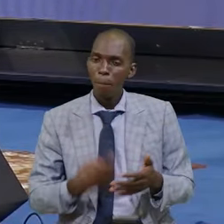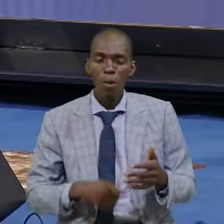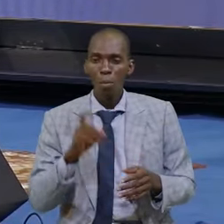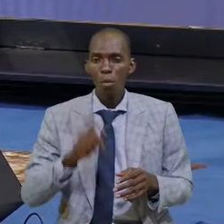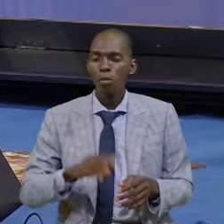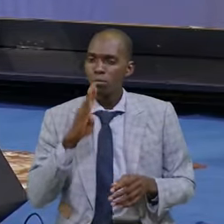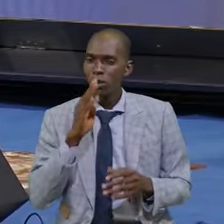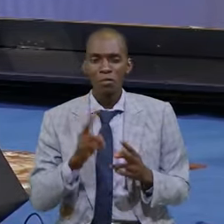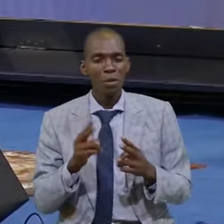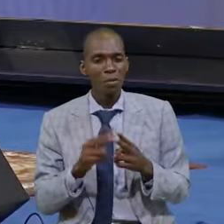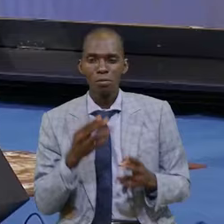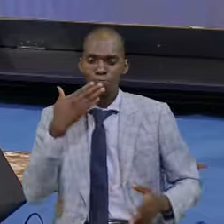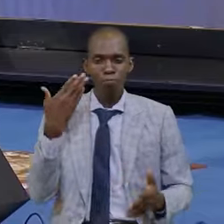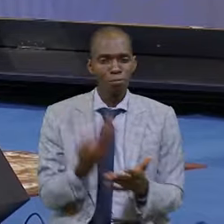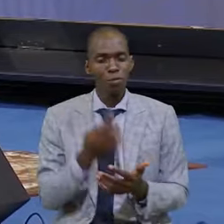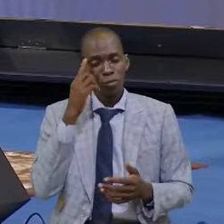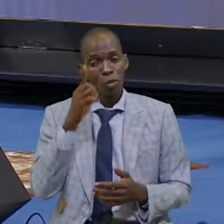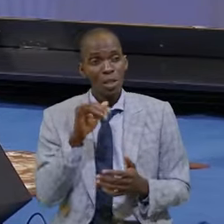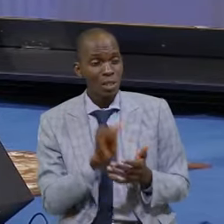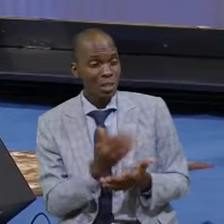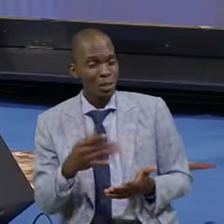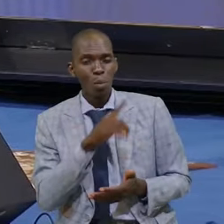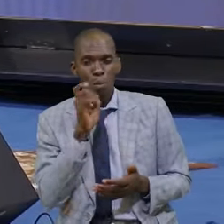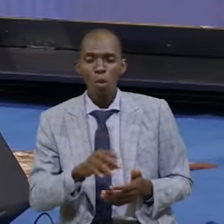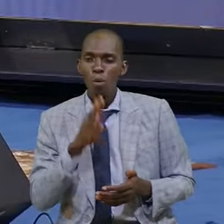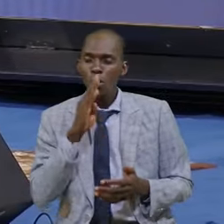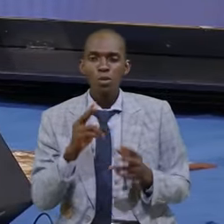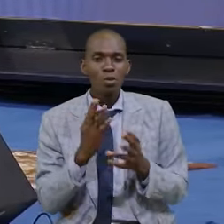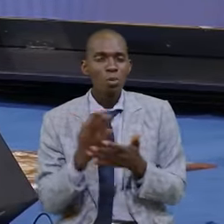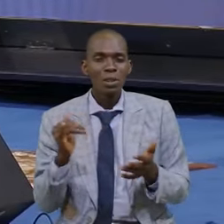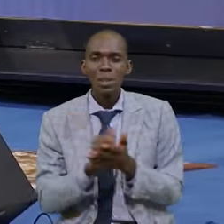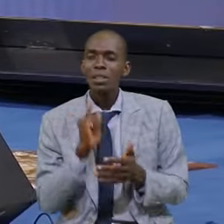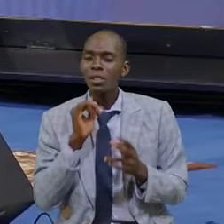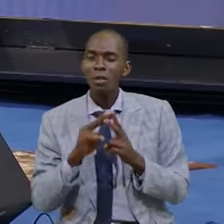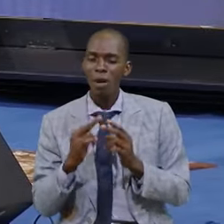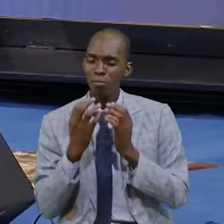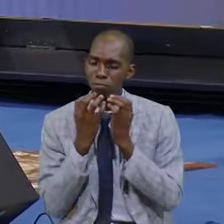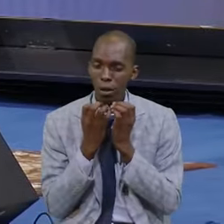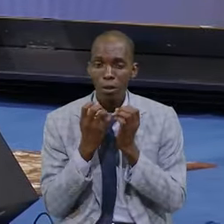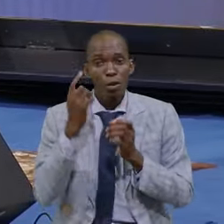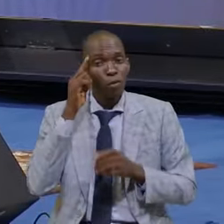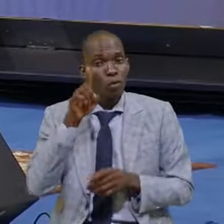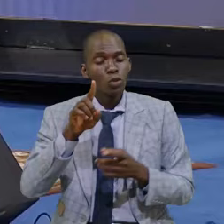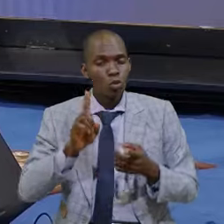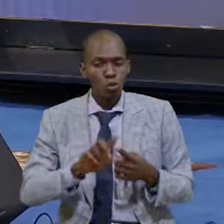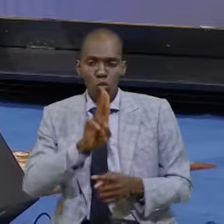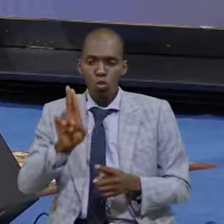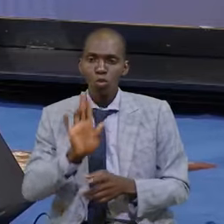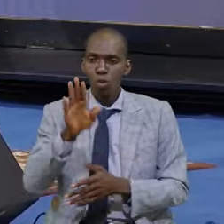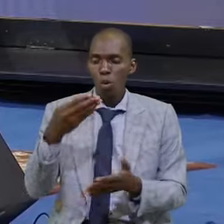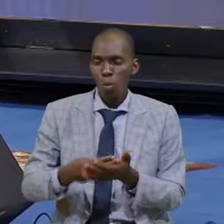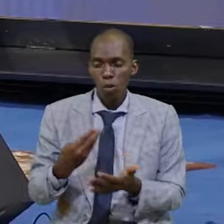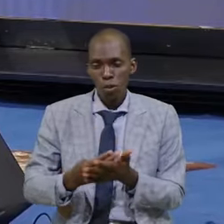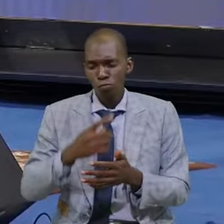thing must be indispensable for you to get all your earnings and put it on that